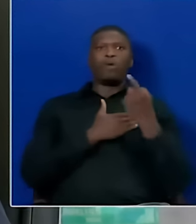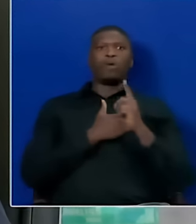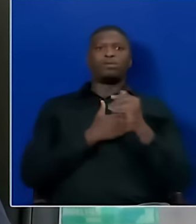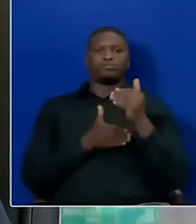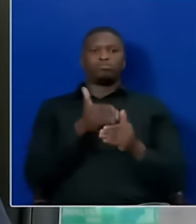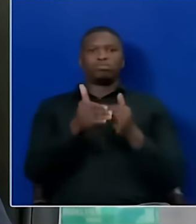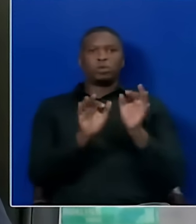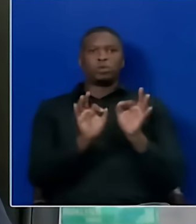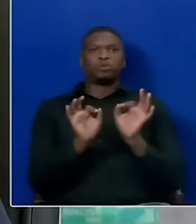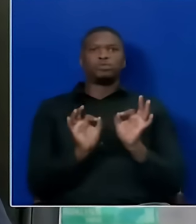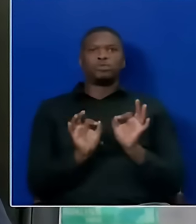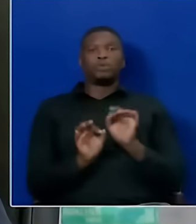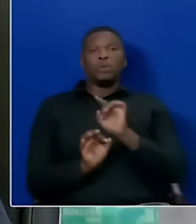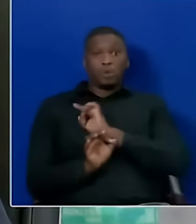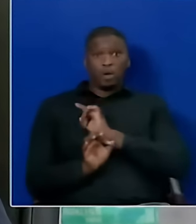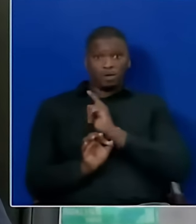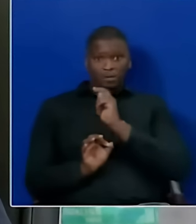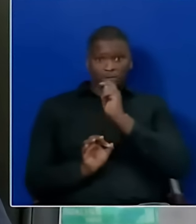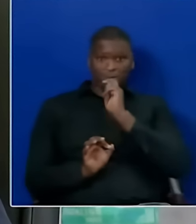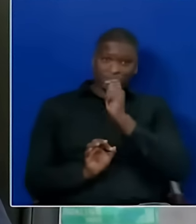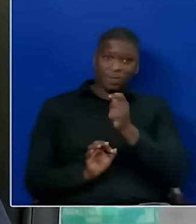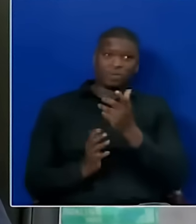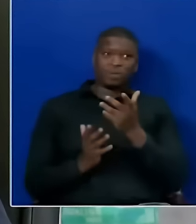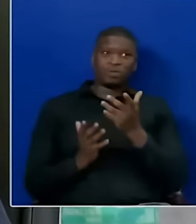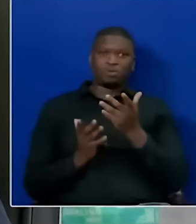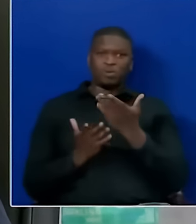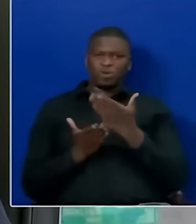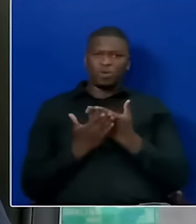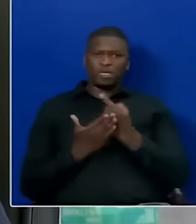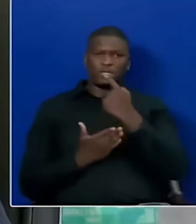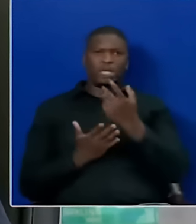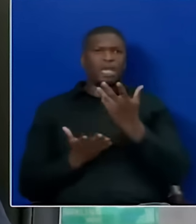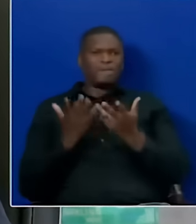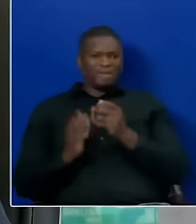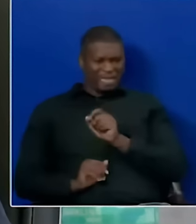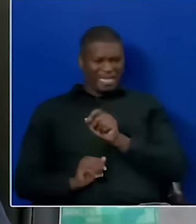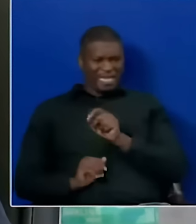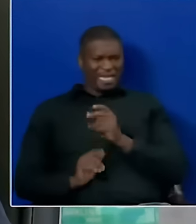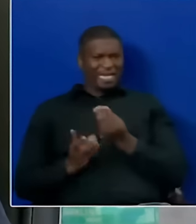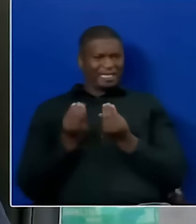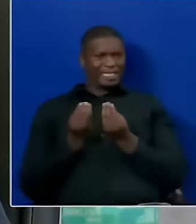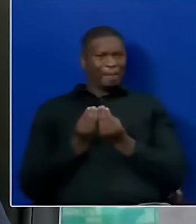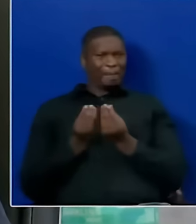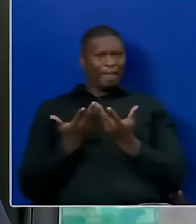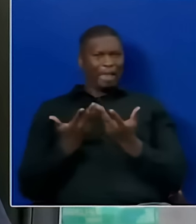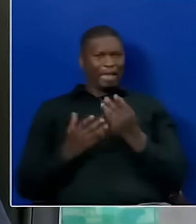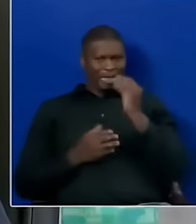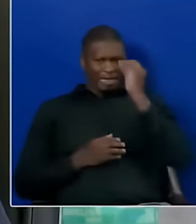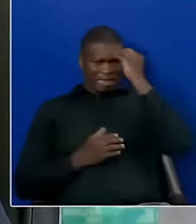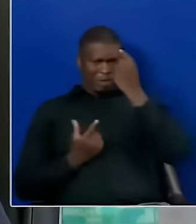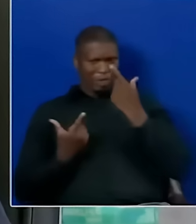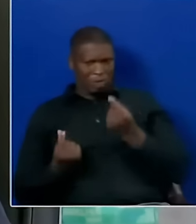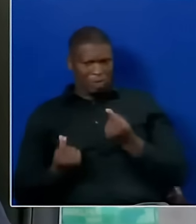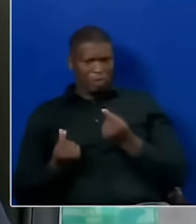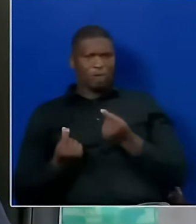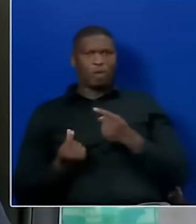certainly one may argue that there might be some conflict of interest. The other member already has